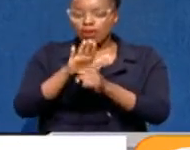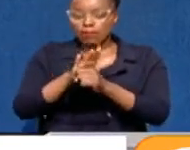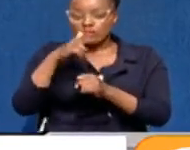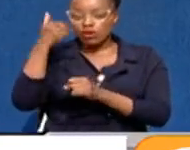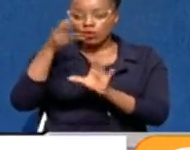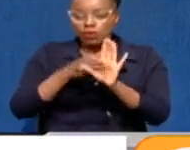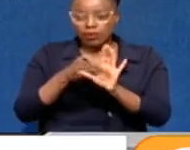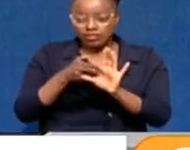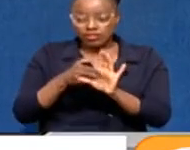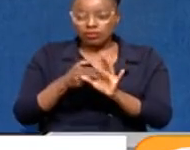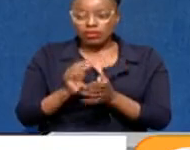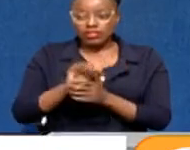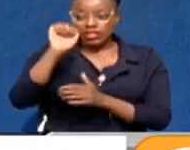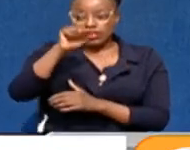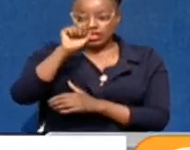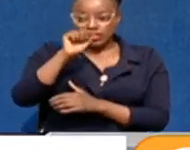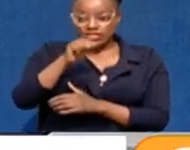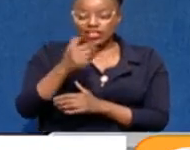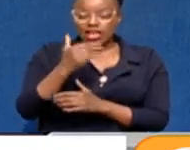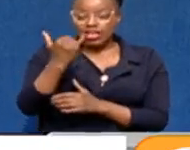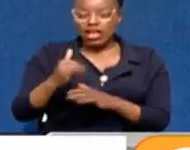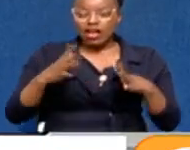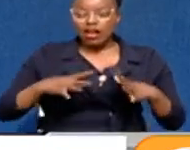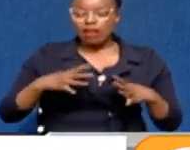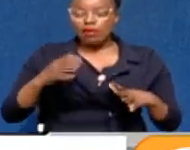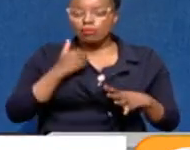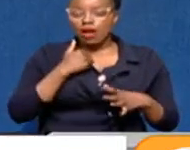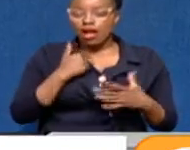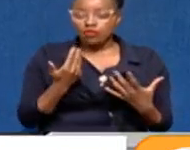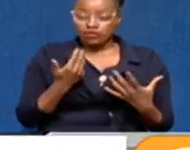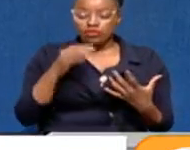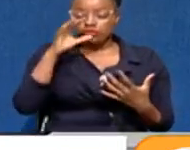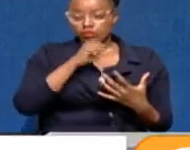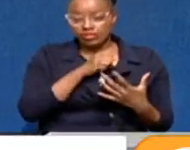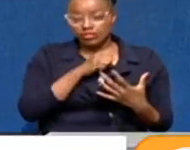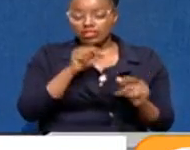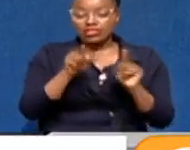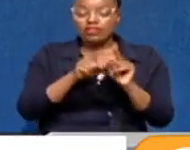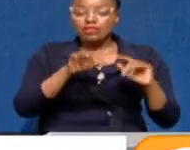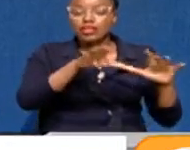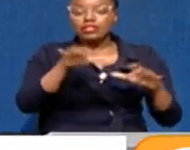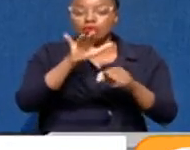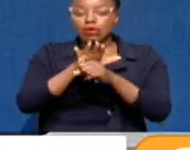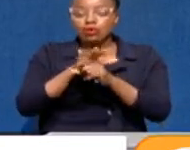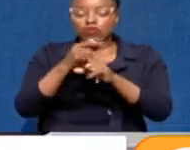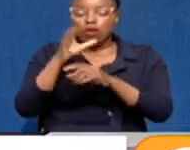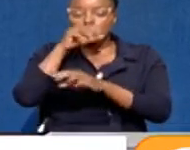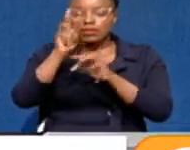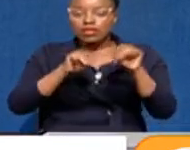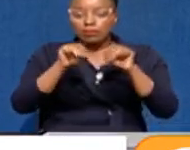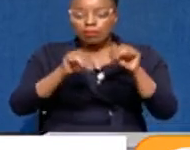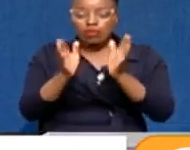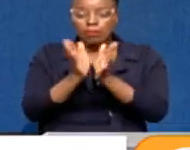who participate." Yes, young people bear the brunt of misrule. They suffer more from mismanagement of